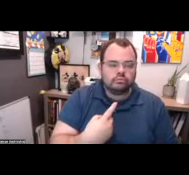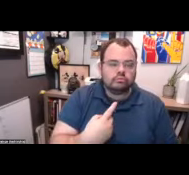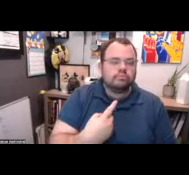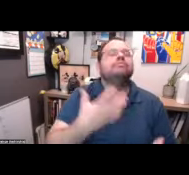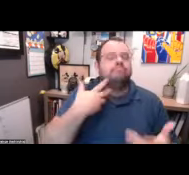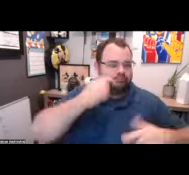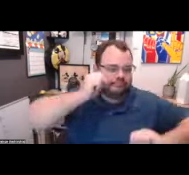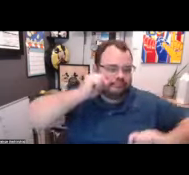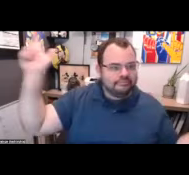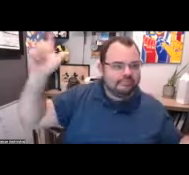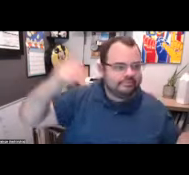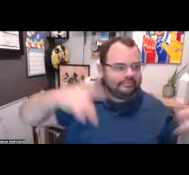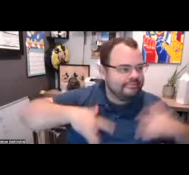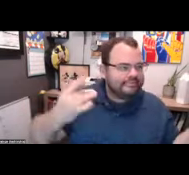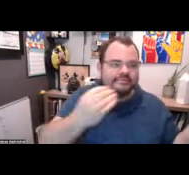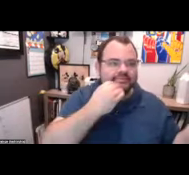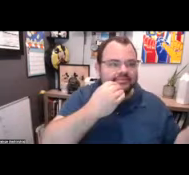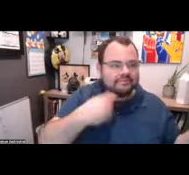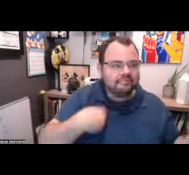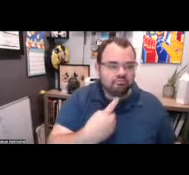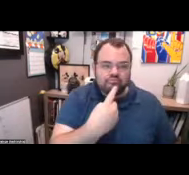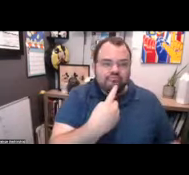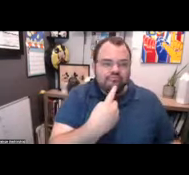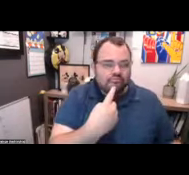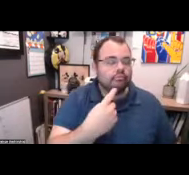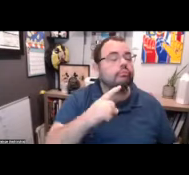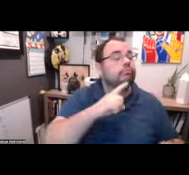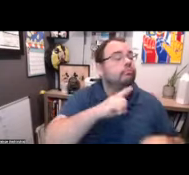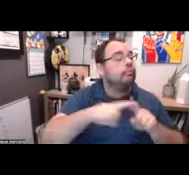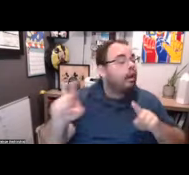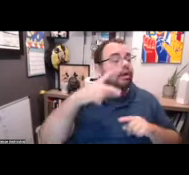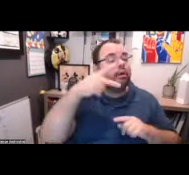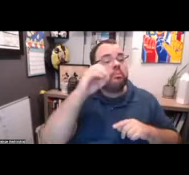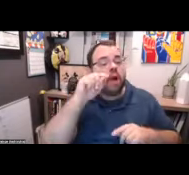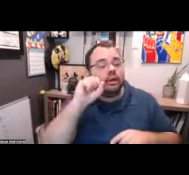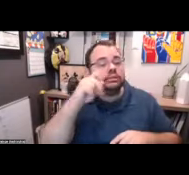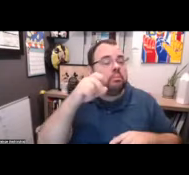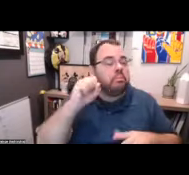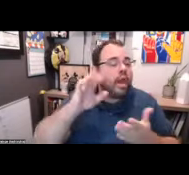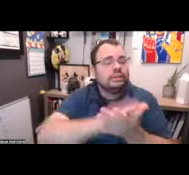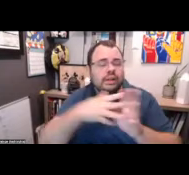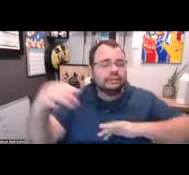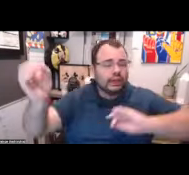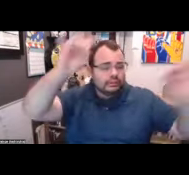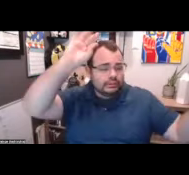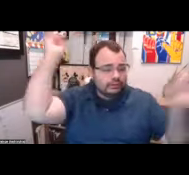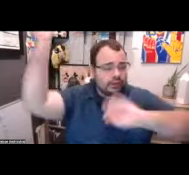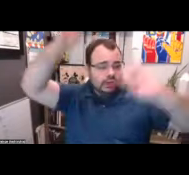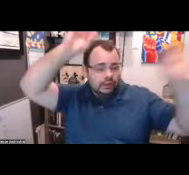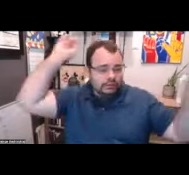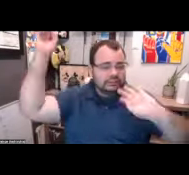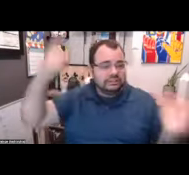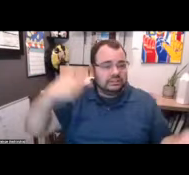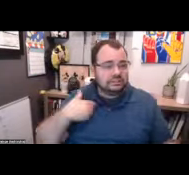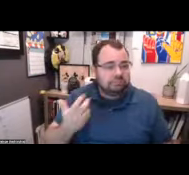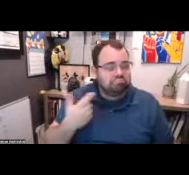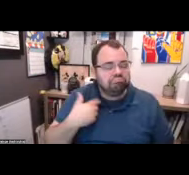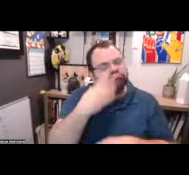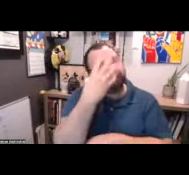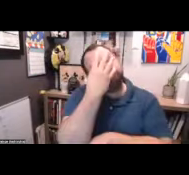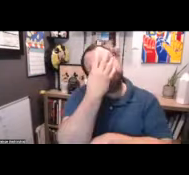and she cooked so good. Actually, I could smell it though. I would